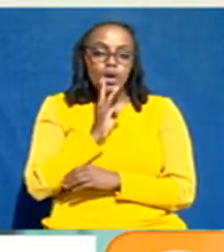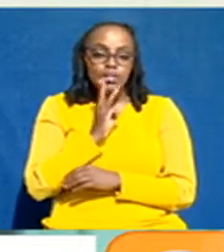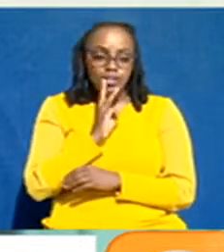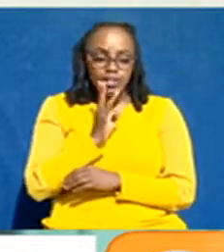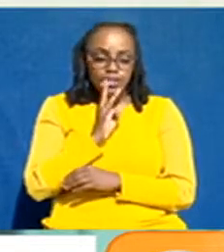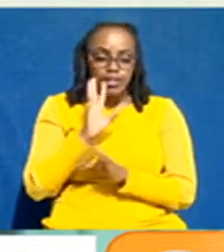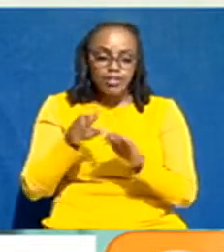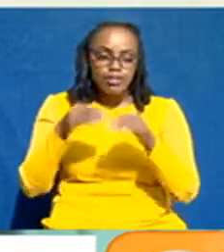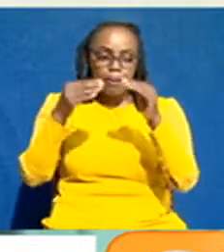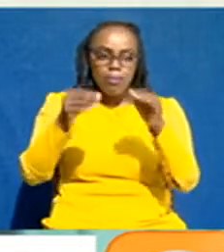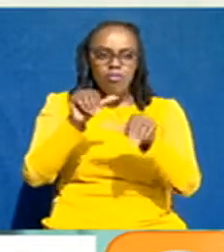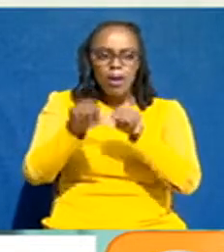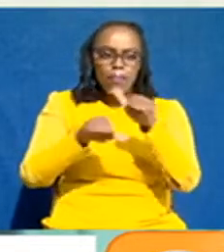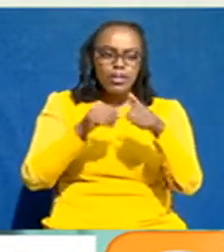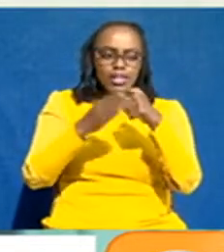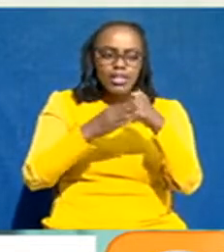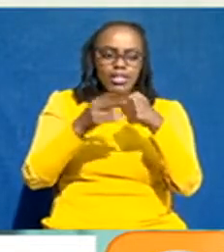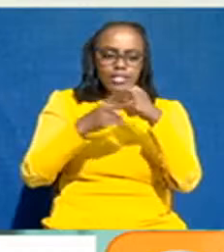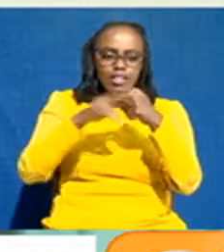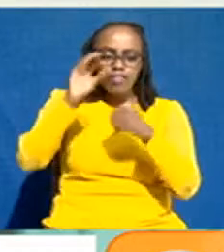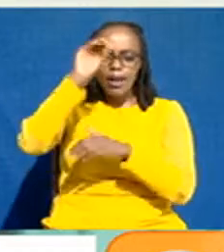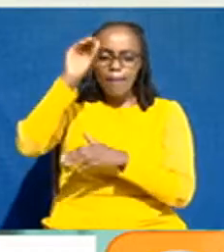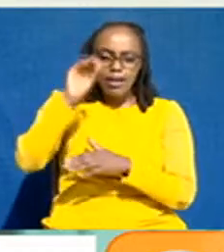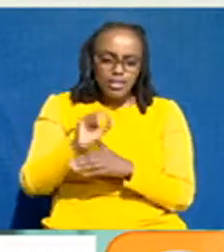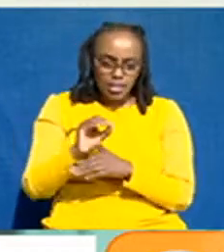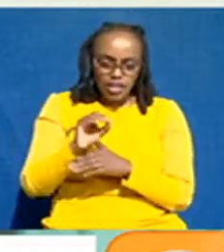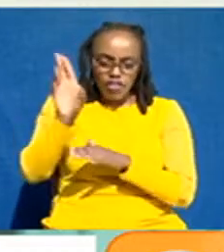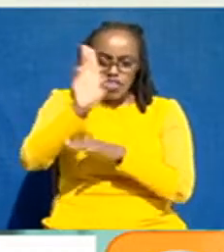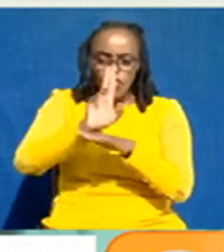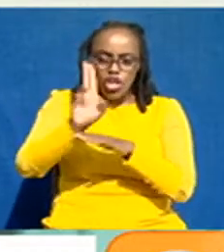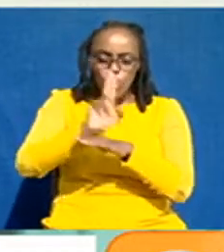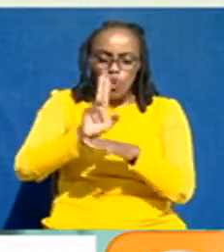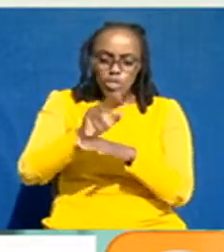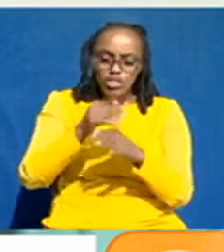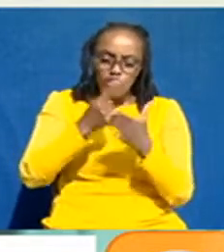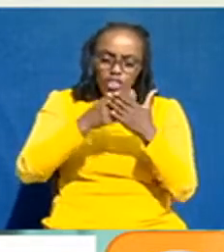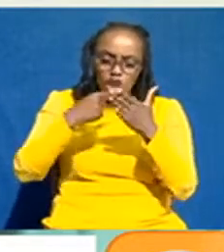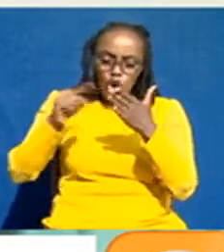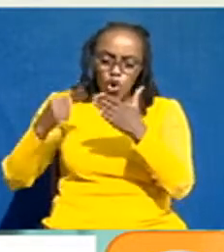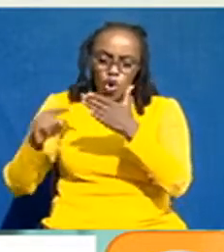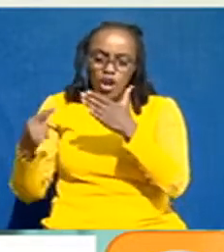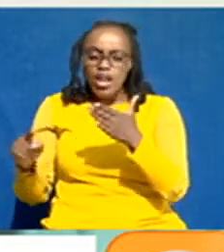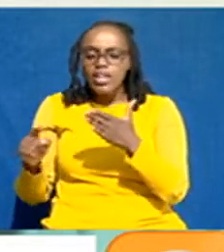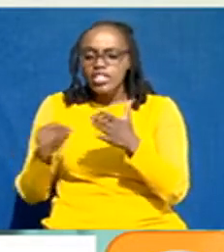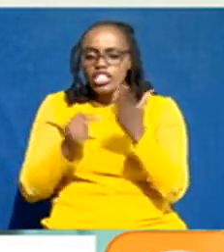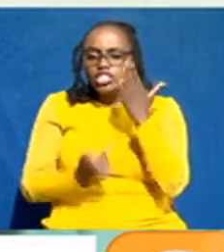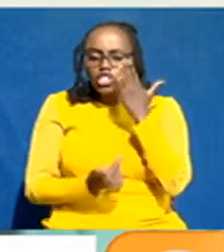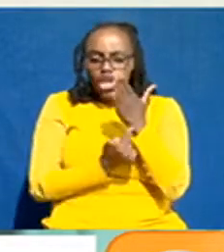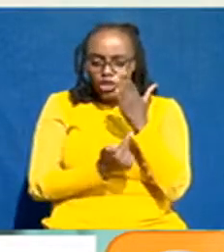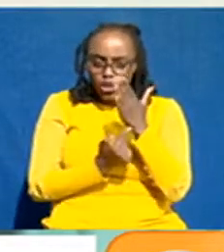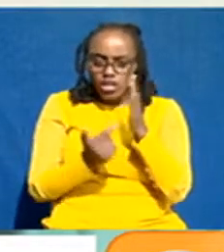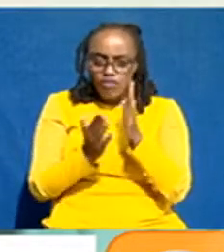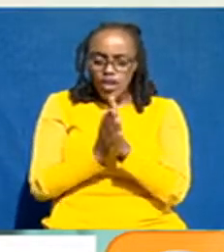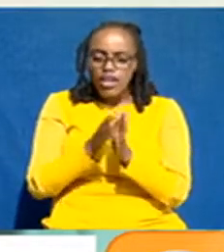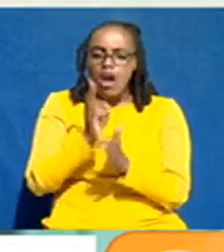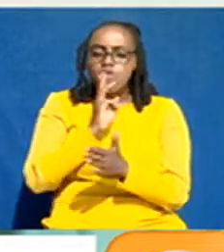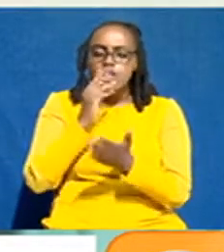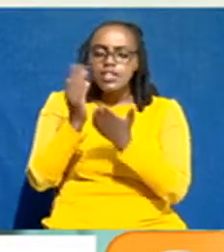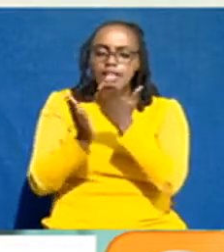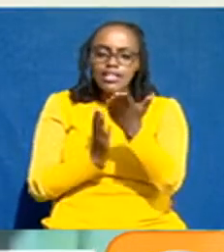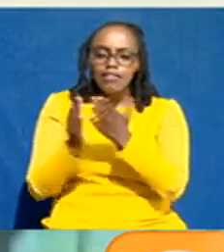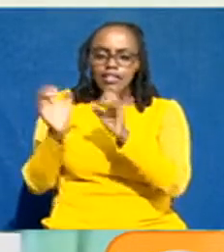water supply of about 97%, use of appropriate technology, digitalization in water services